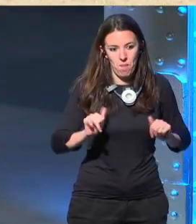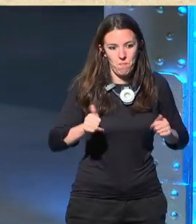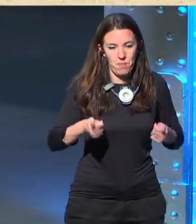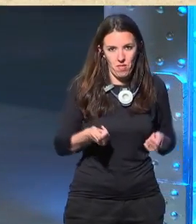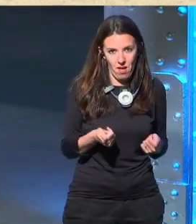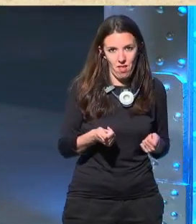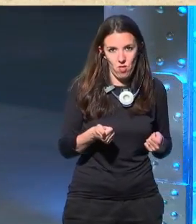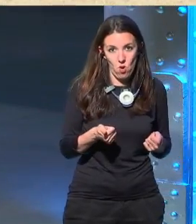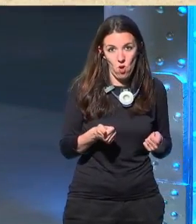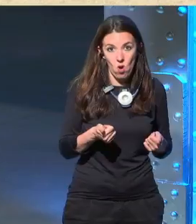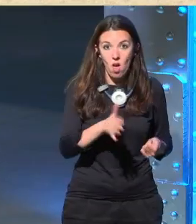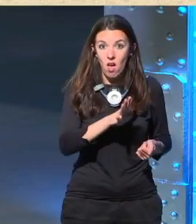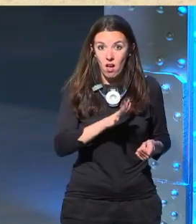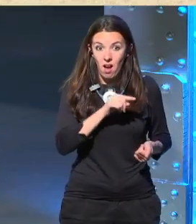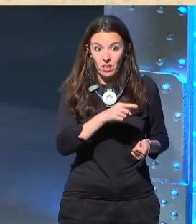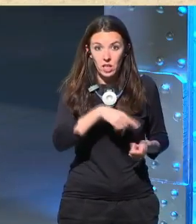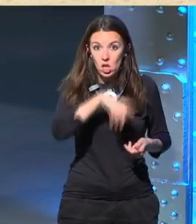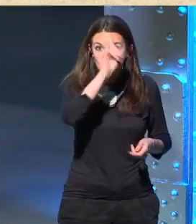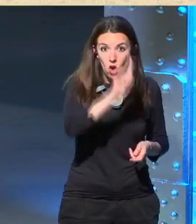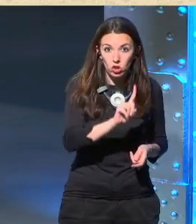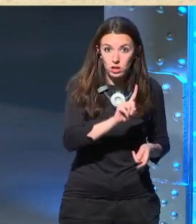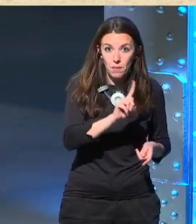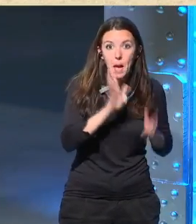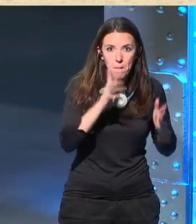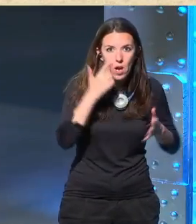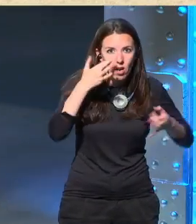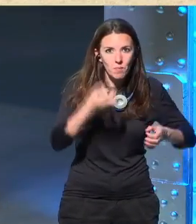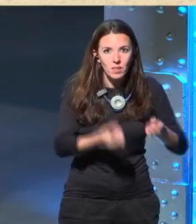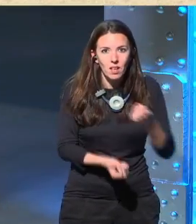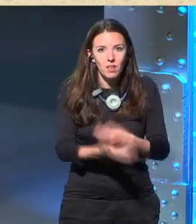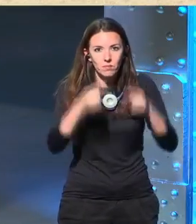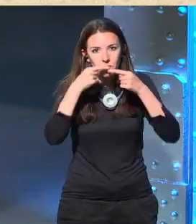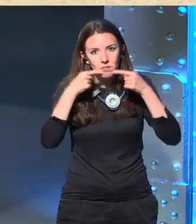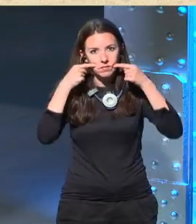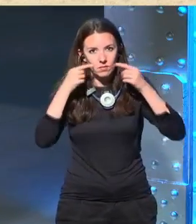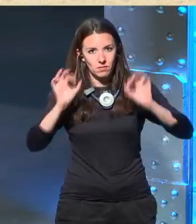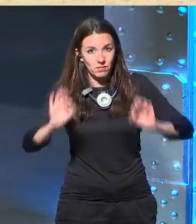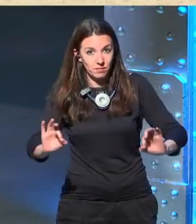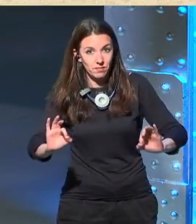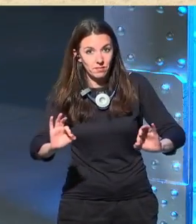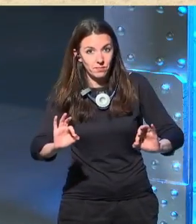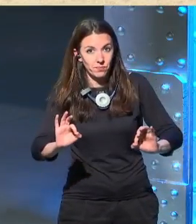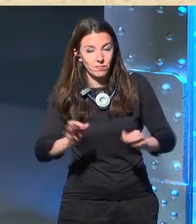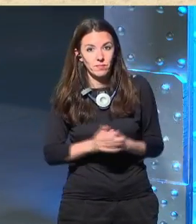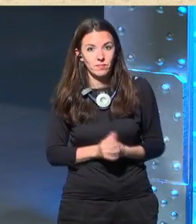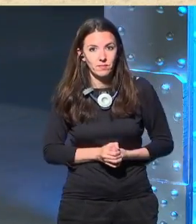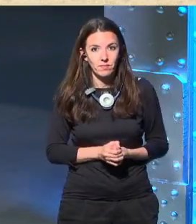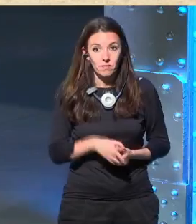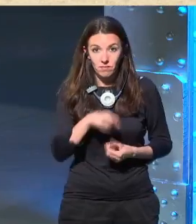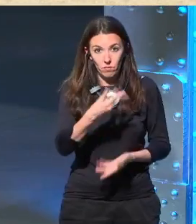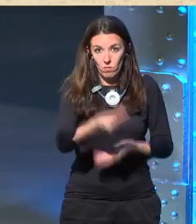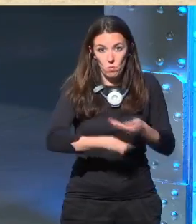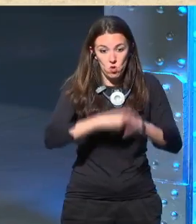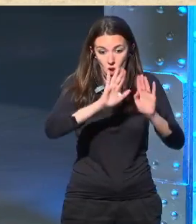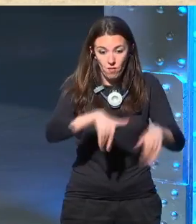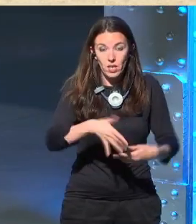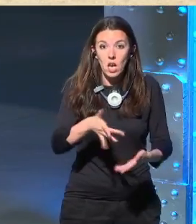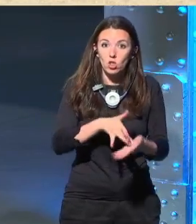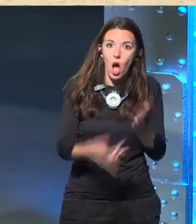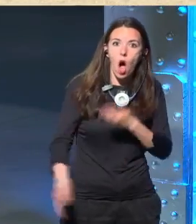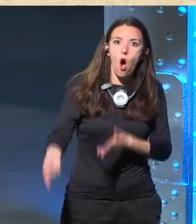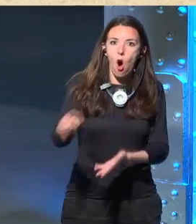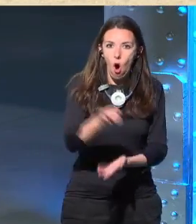the smile. 1503, he starts. For 16 years, he does this wife of a cloth merchant. Again, the waters